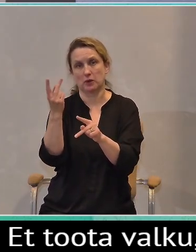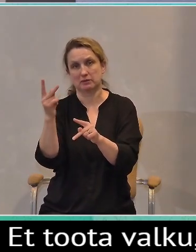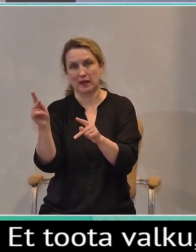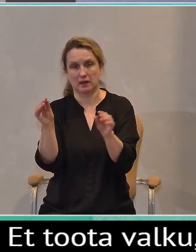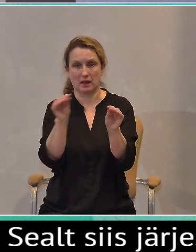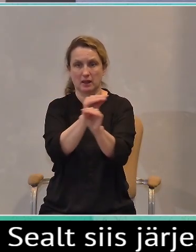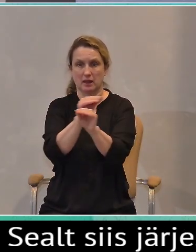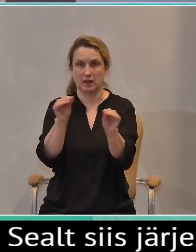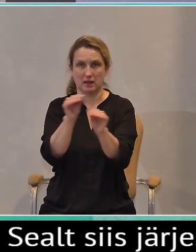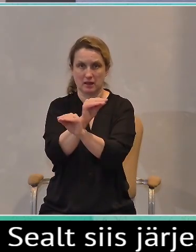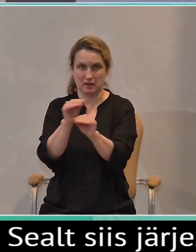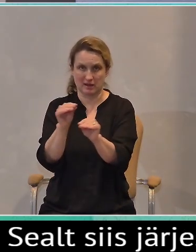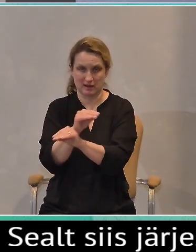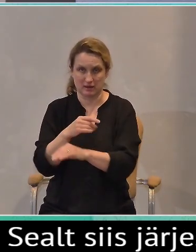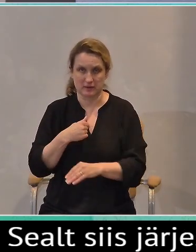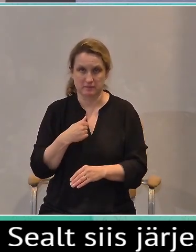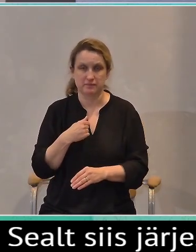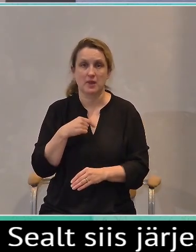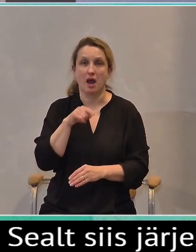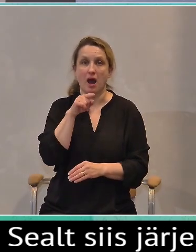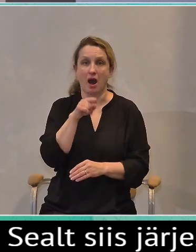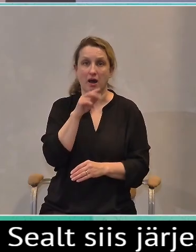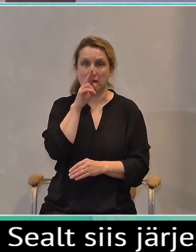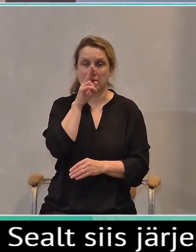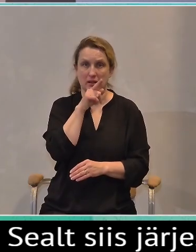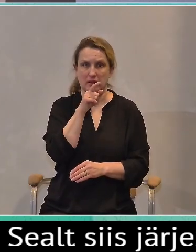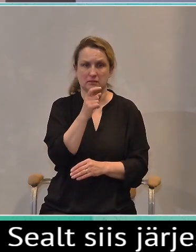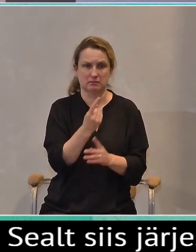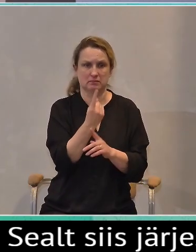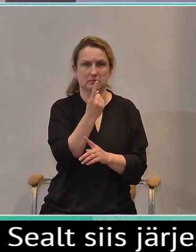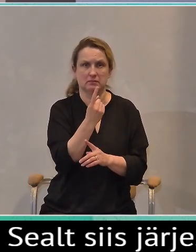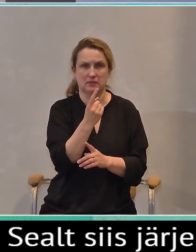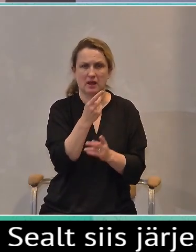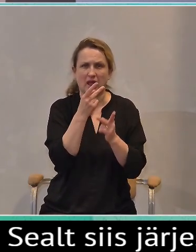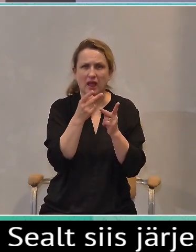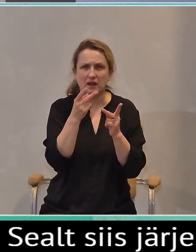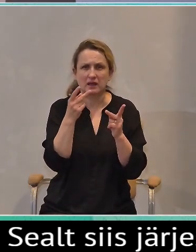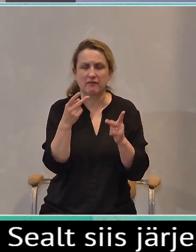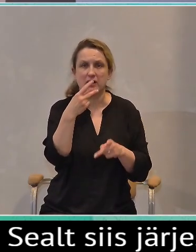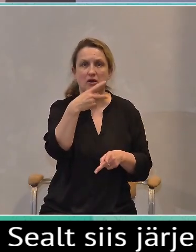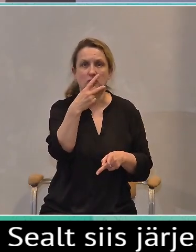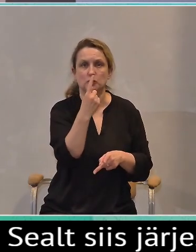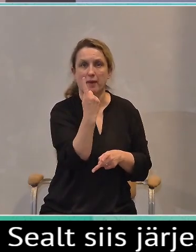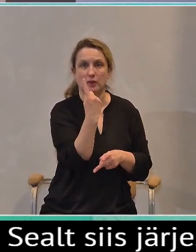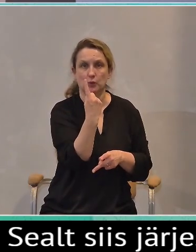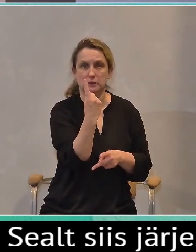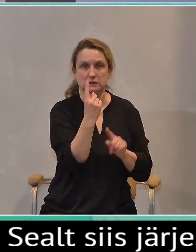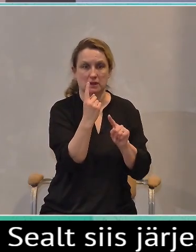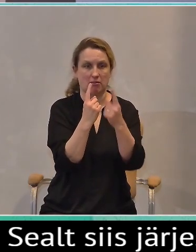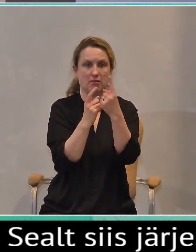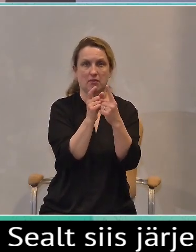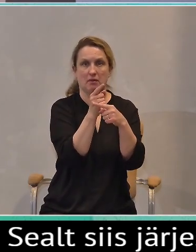Sometimes one is used, sometimes another one. For TCF4, there's 21 of